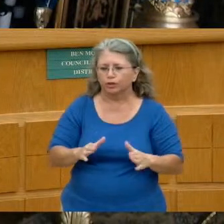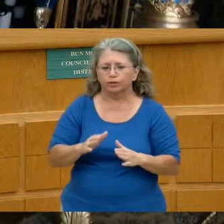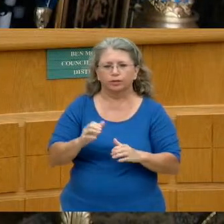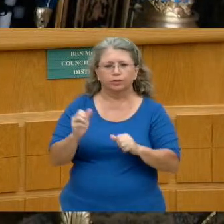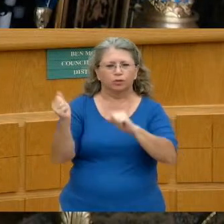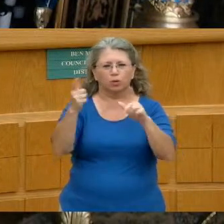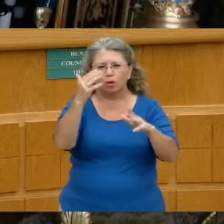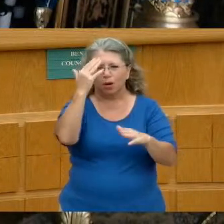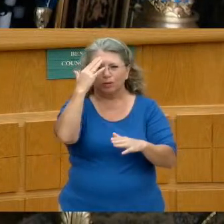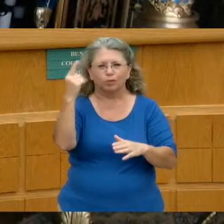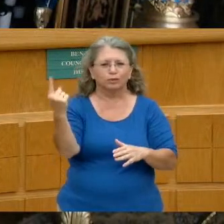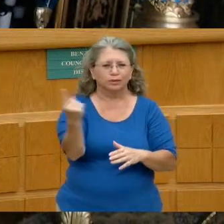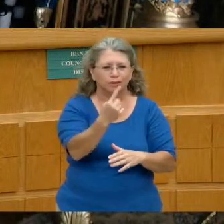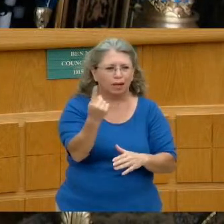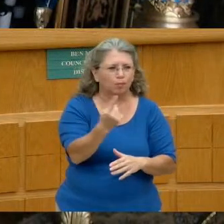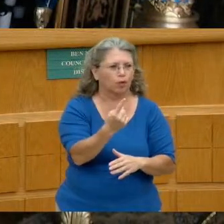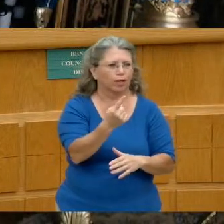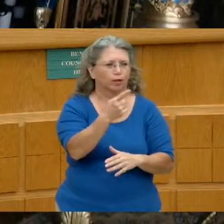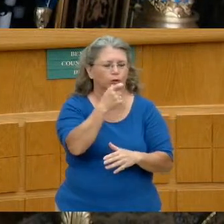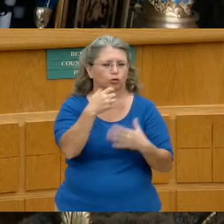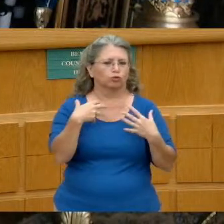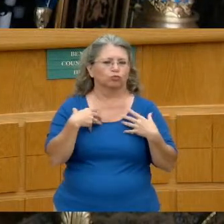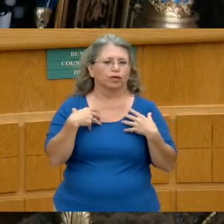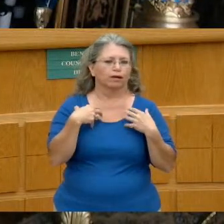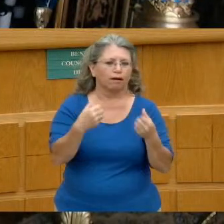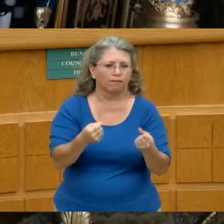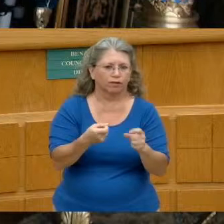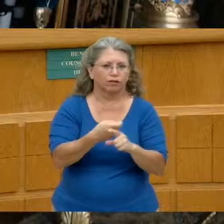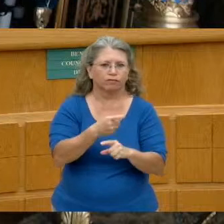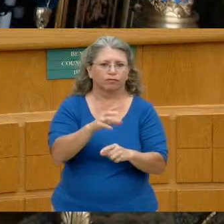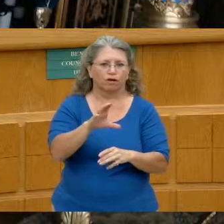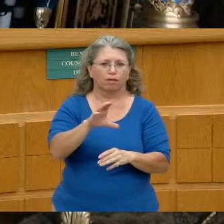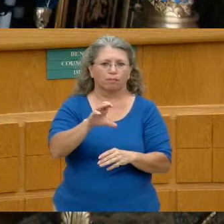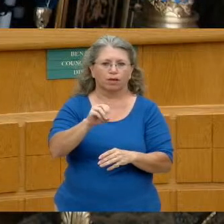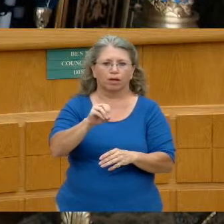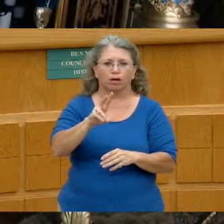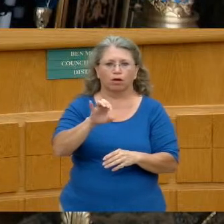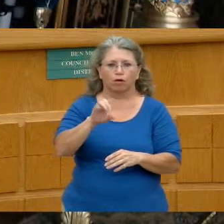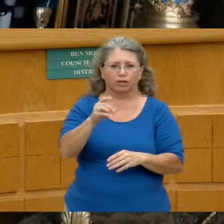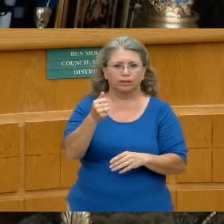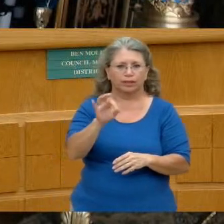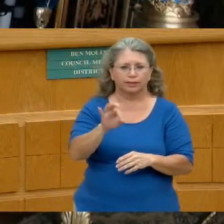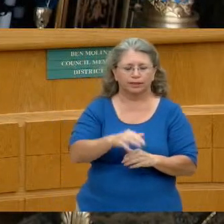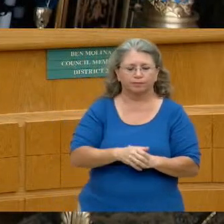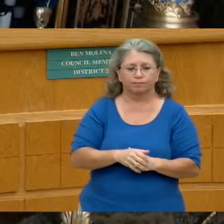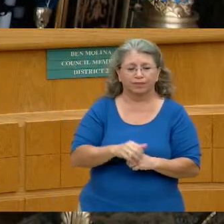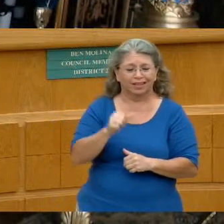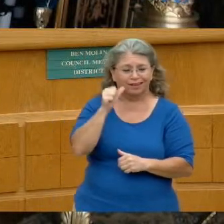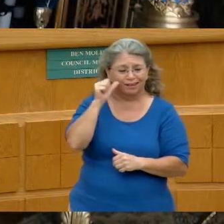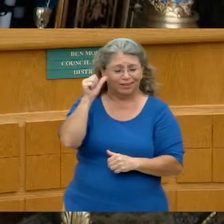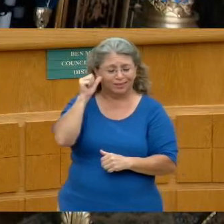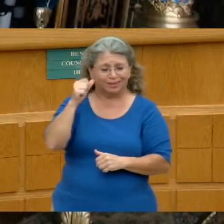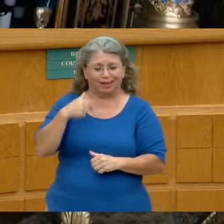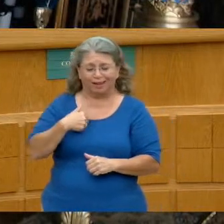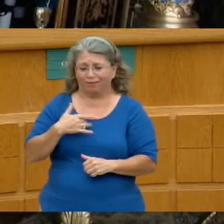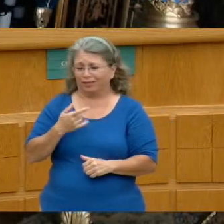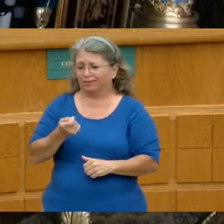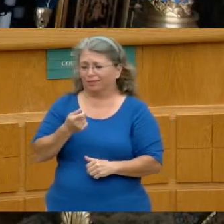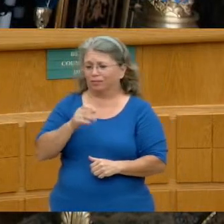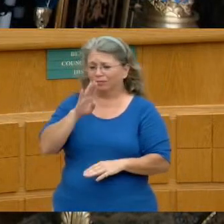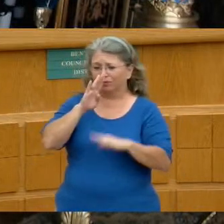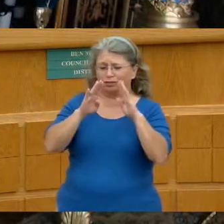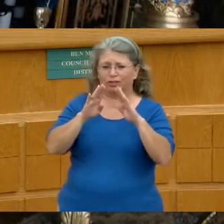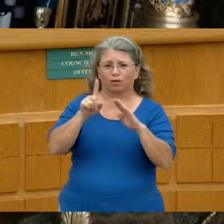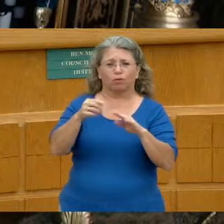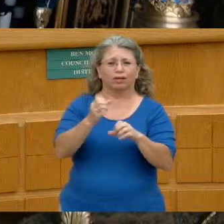knows somebody who's recovered from COVID-19. And yesterday I was almost frustrated because I'd only gotten 3 calls. Well,